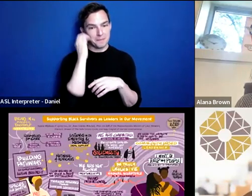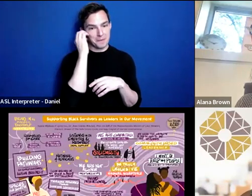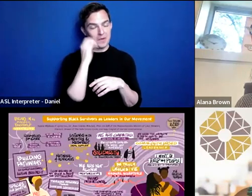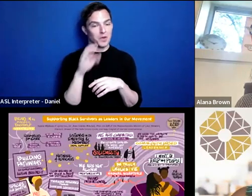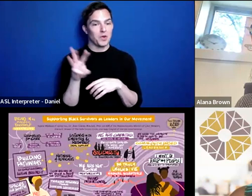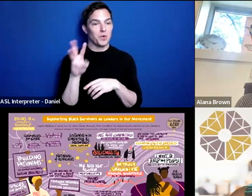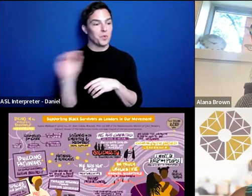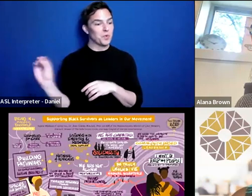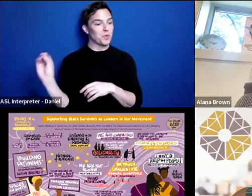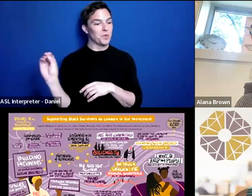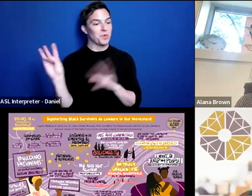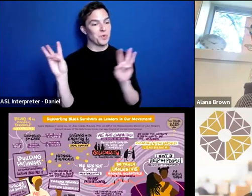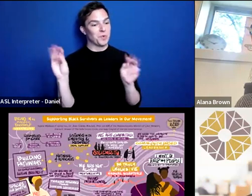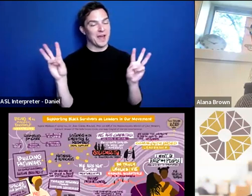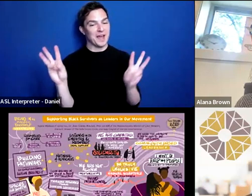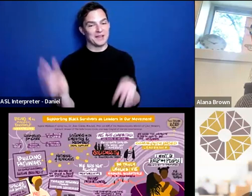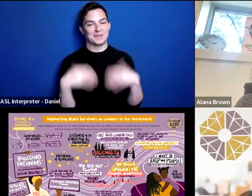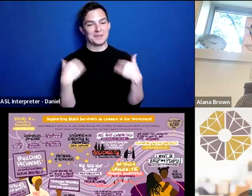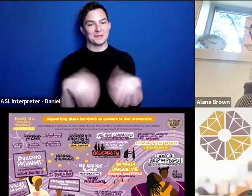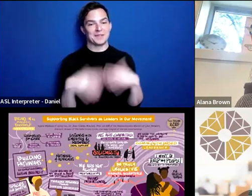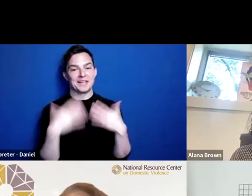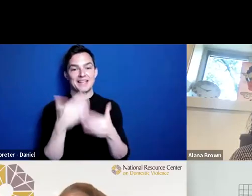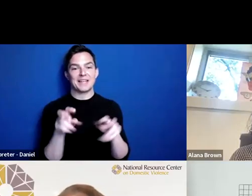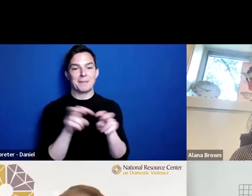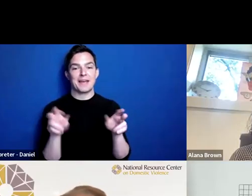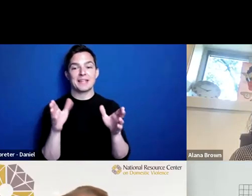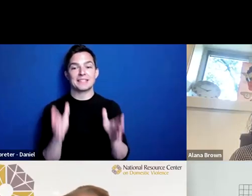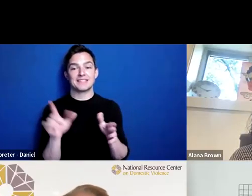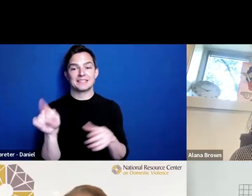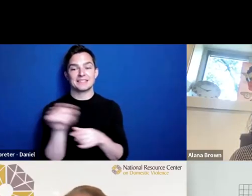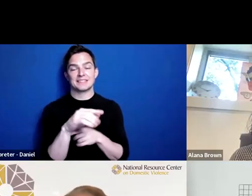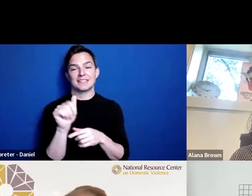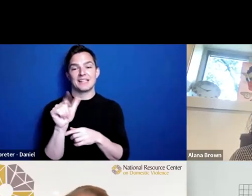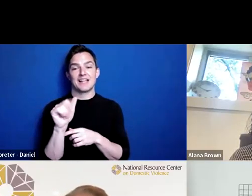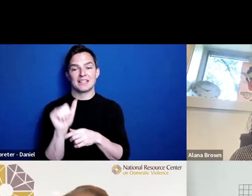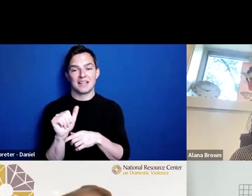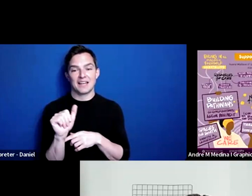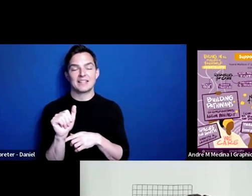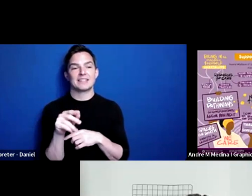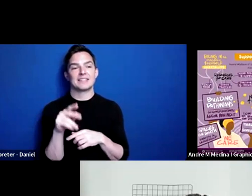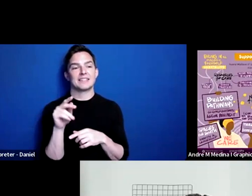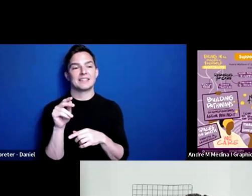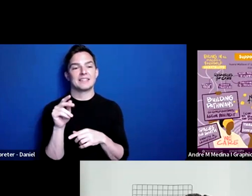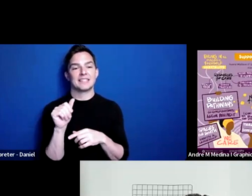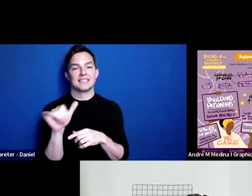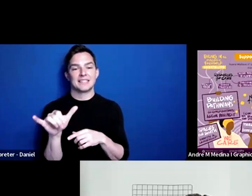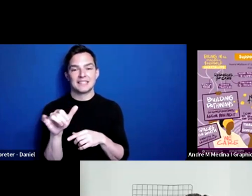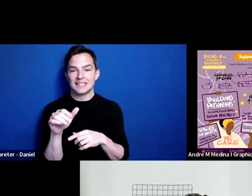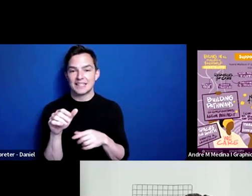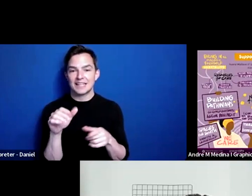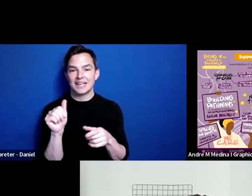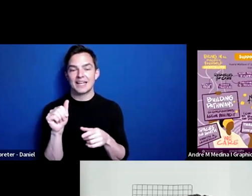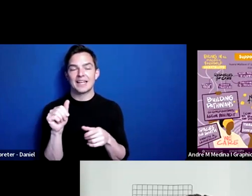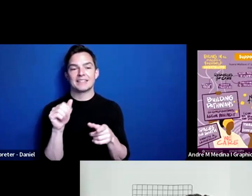Woo, wow. Thank you, panelists. Alana, Kay, and Jean, thank you